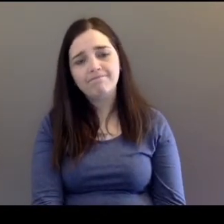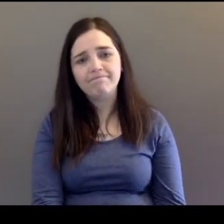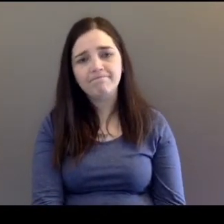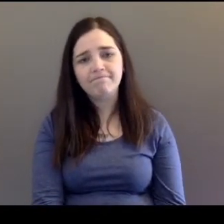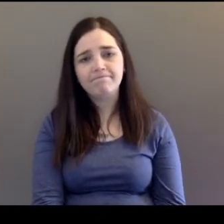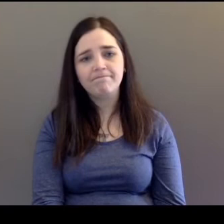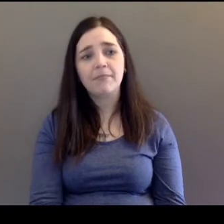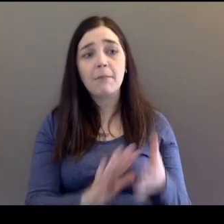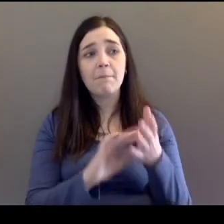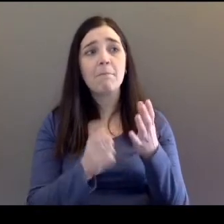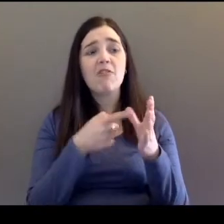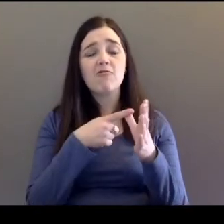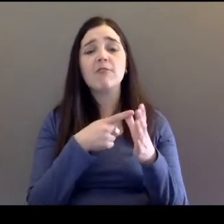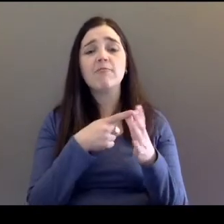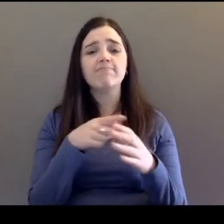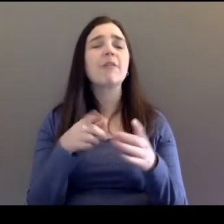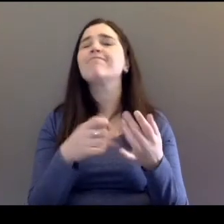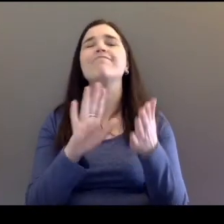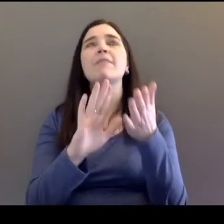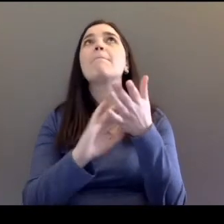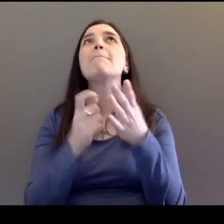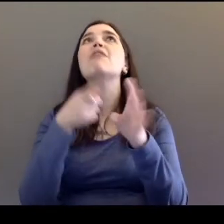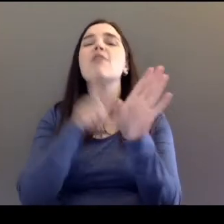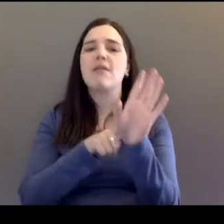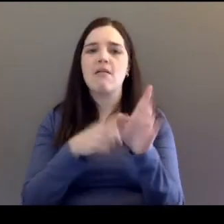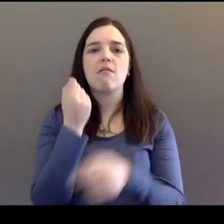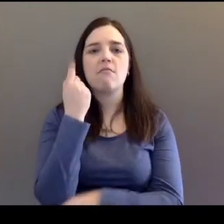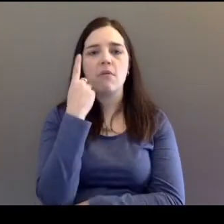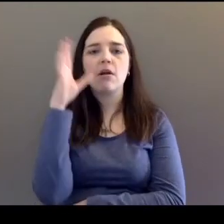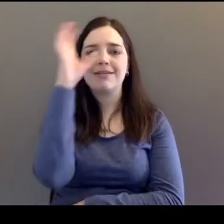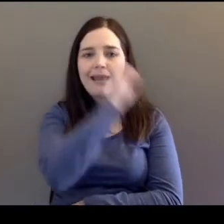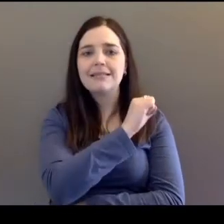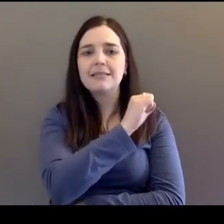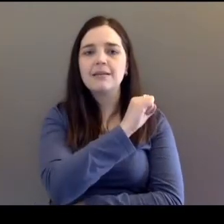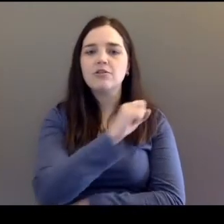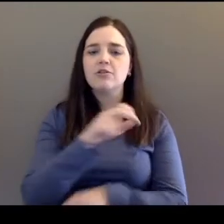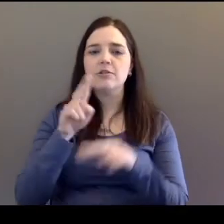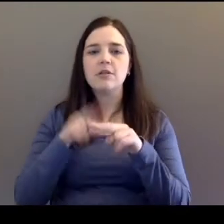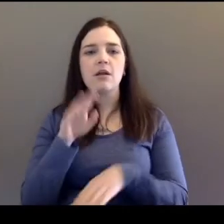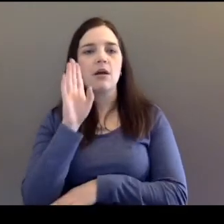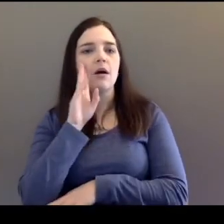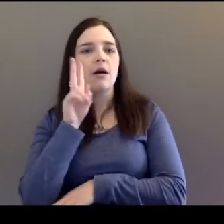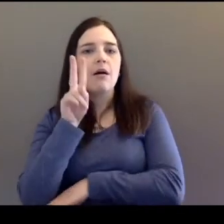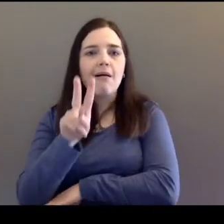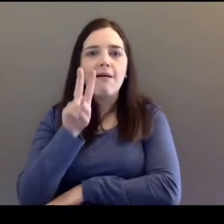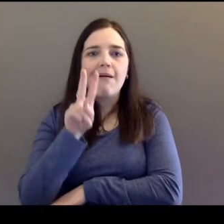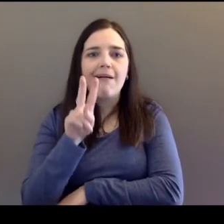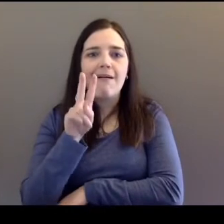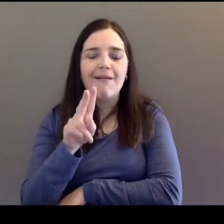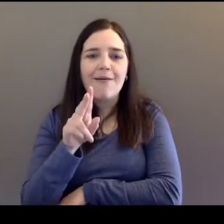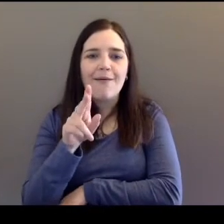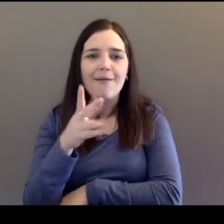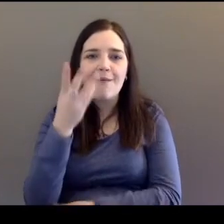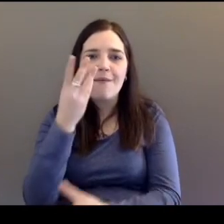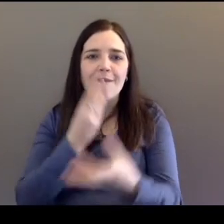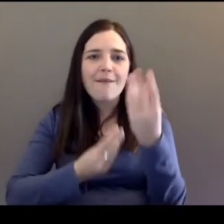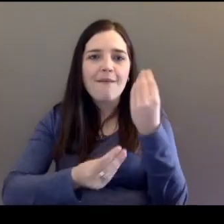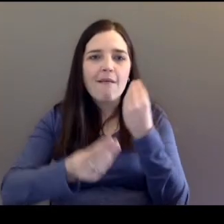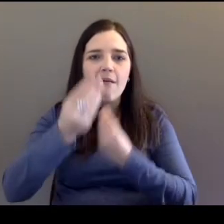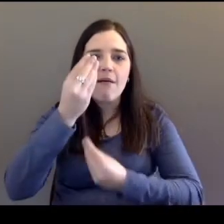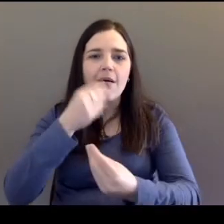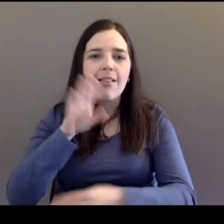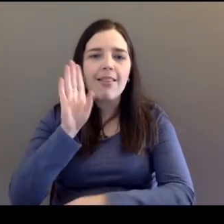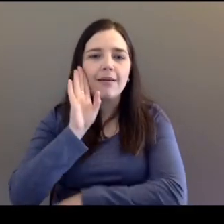But Mary gets it. Sitting at the feet of Jesus, not just gazing like some star-eyed fan, but